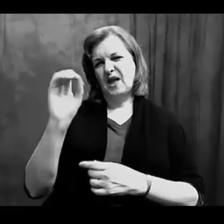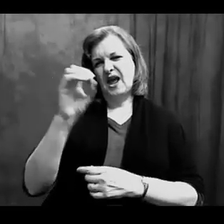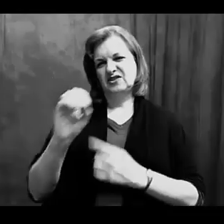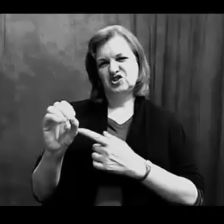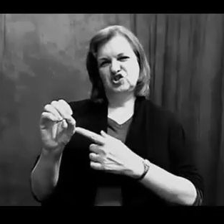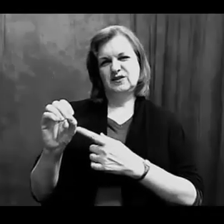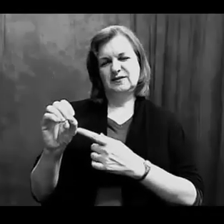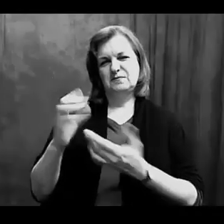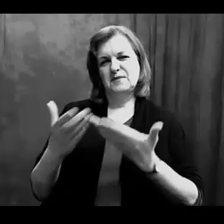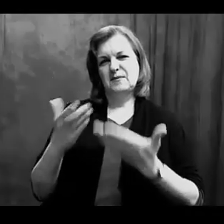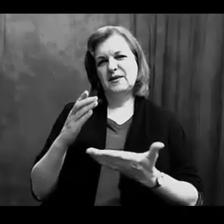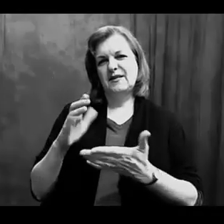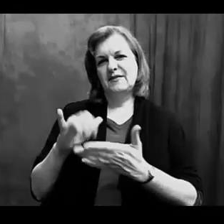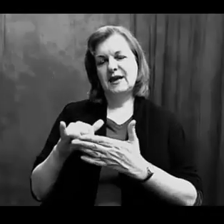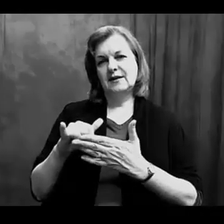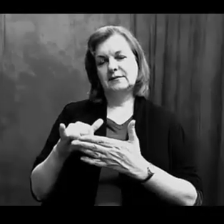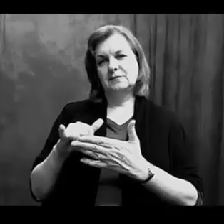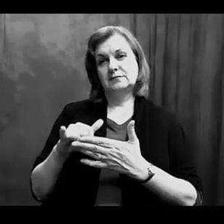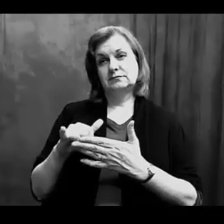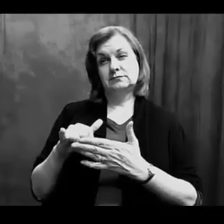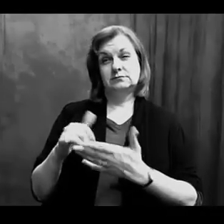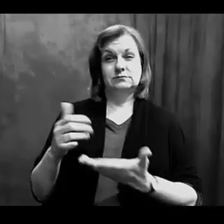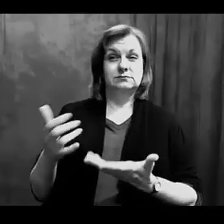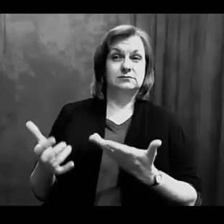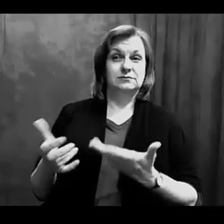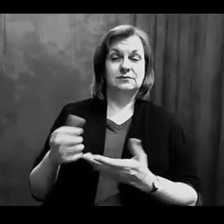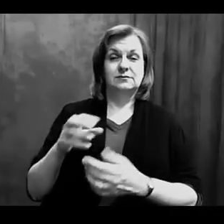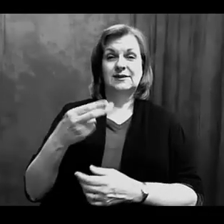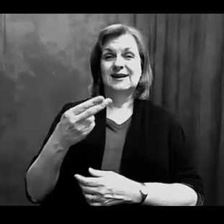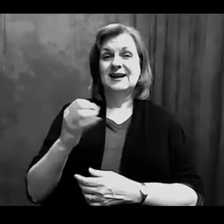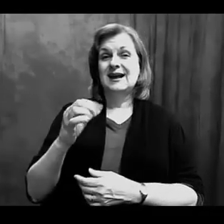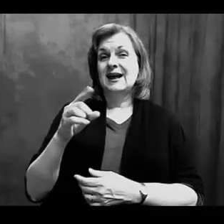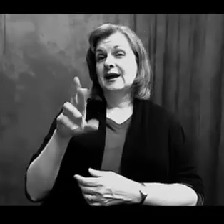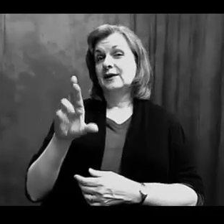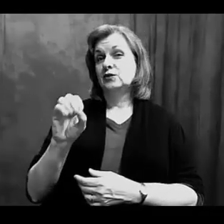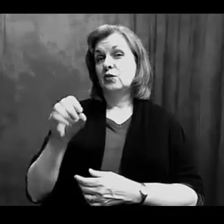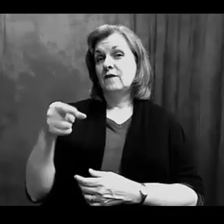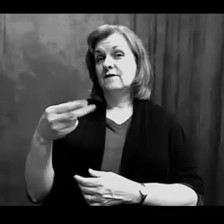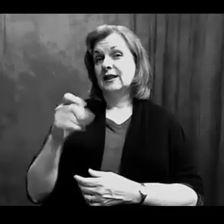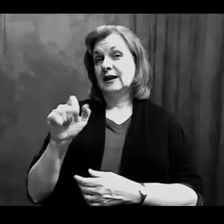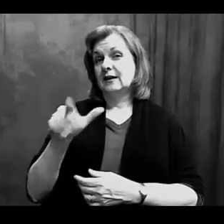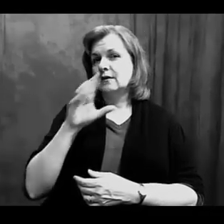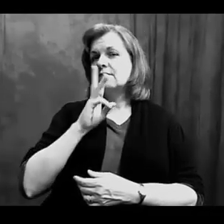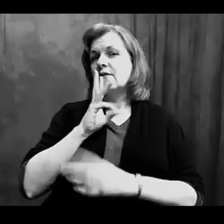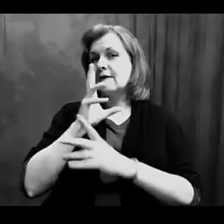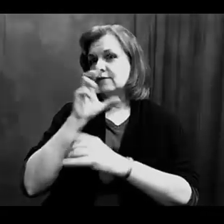Well, you could say, all right, these oxygens are out here. Maybe they would be